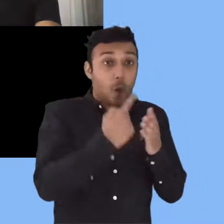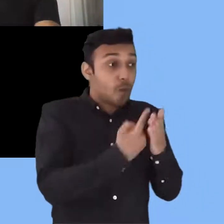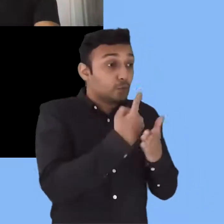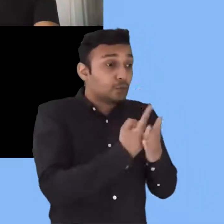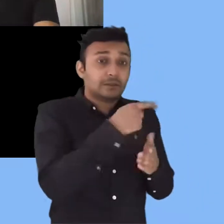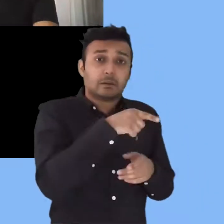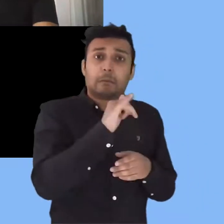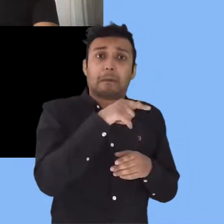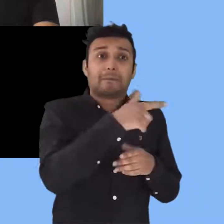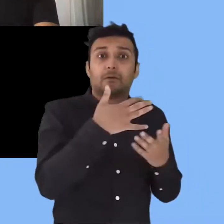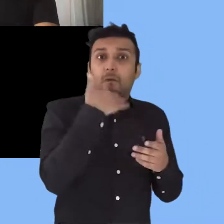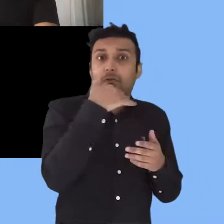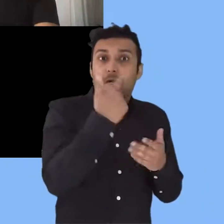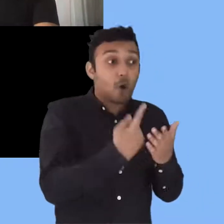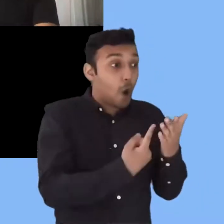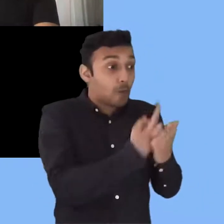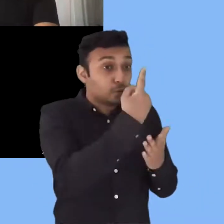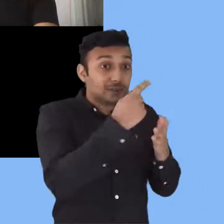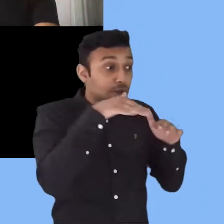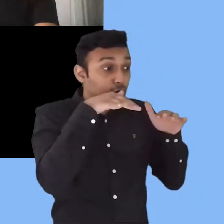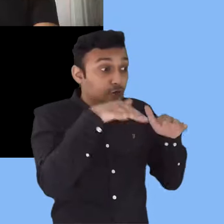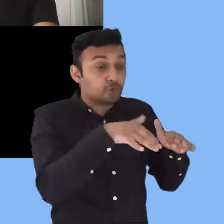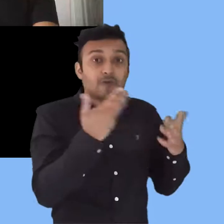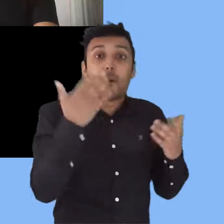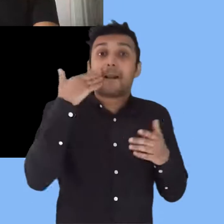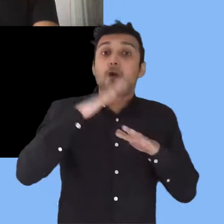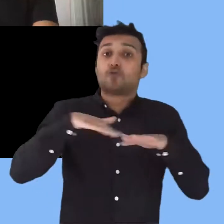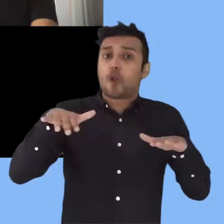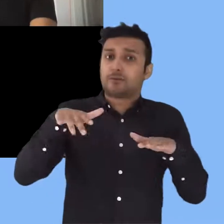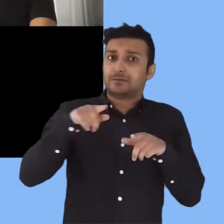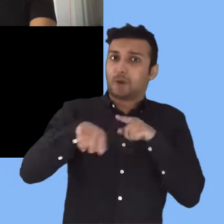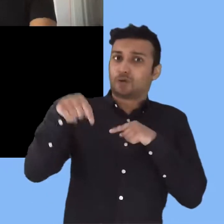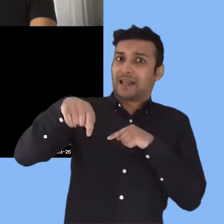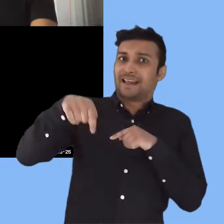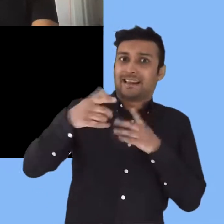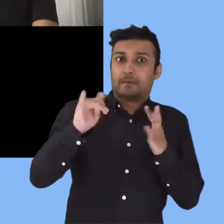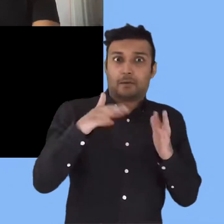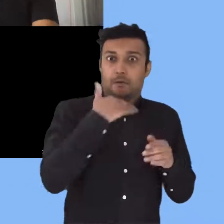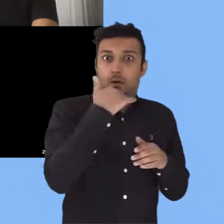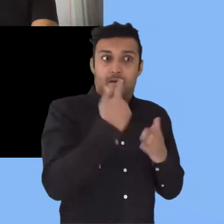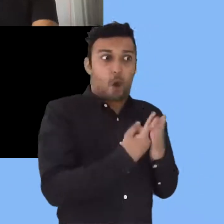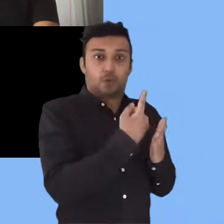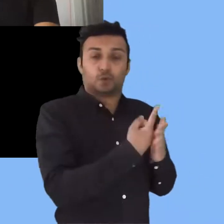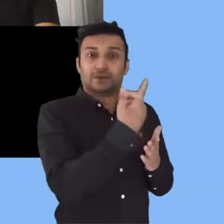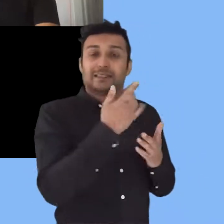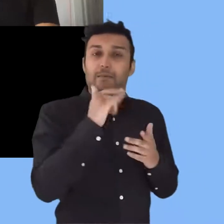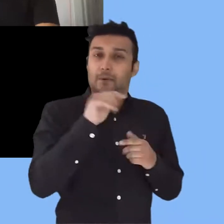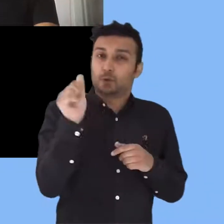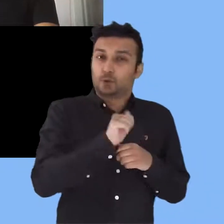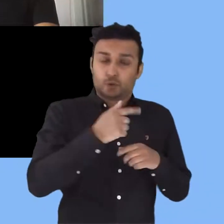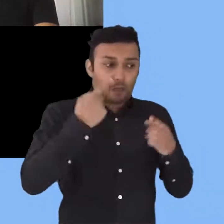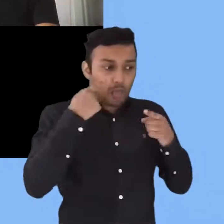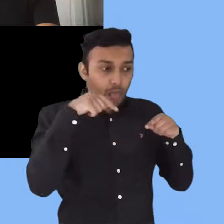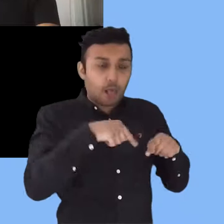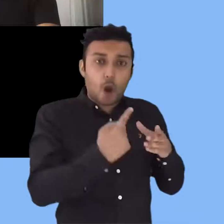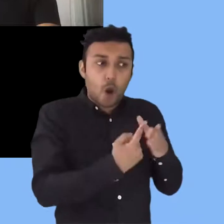lack of opportunities presented for Black children? And should we be looking at the opportunities that are there or not there, as